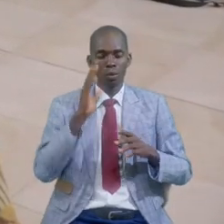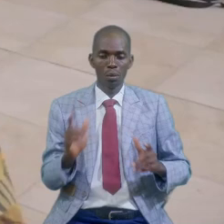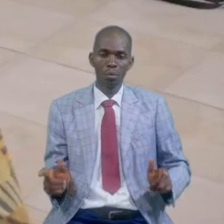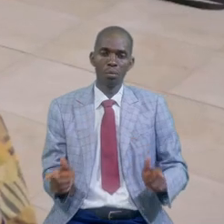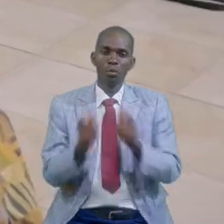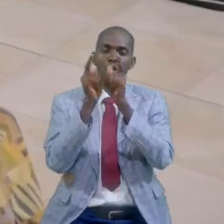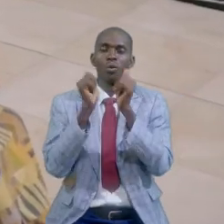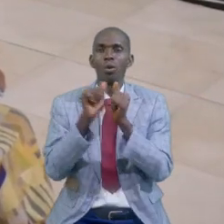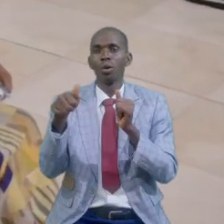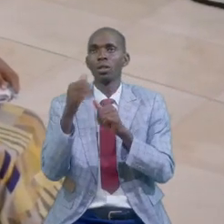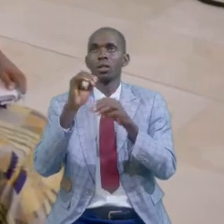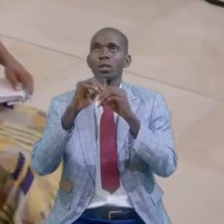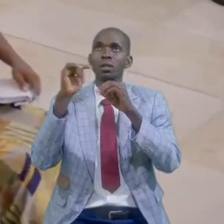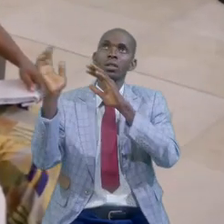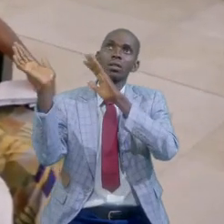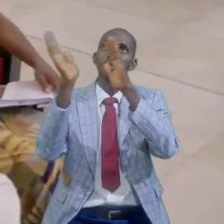Rapture.